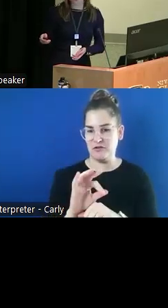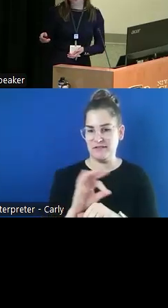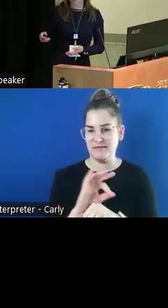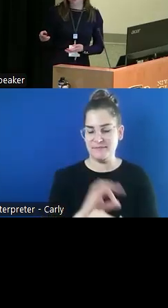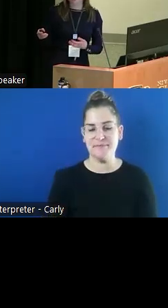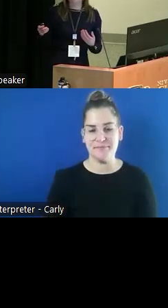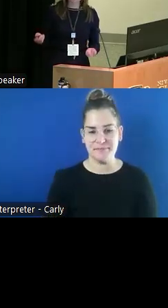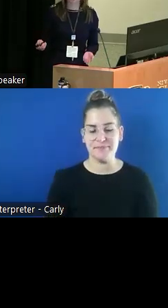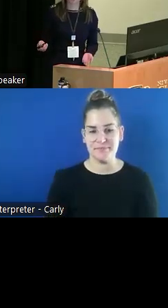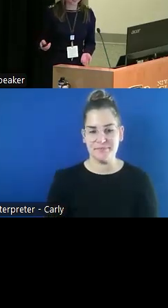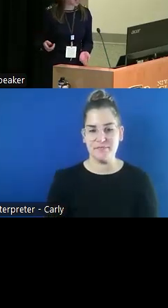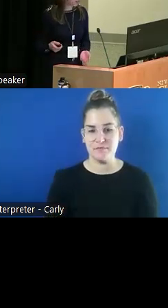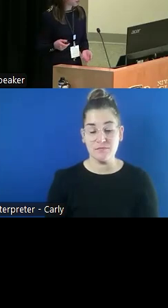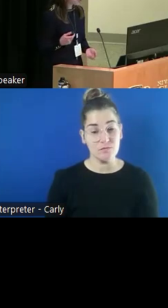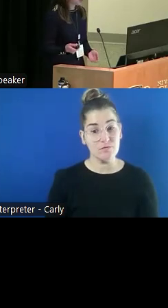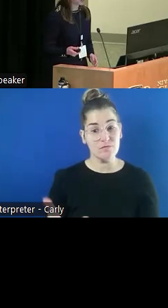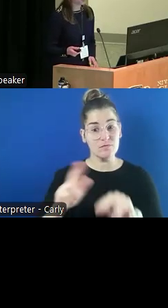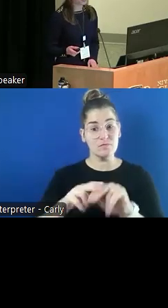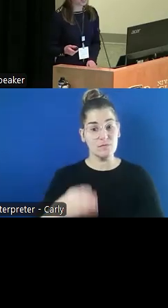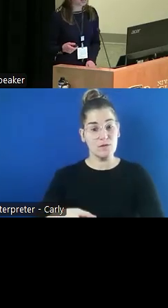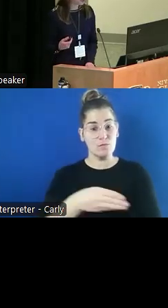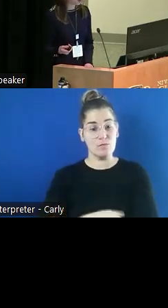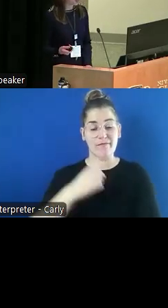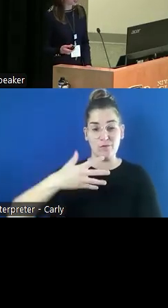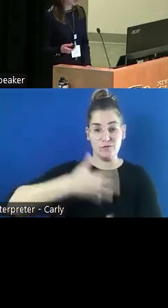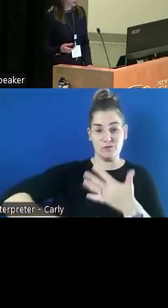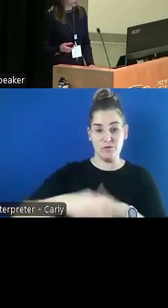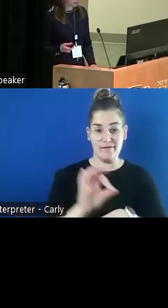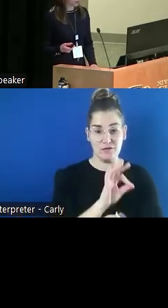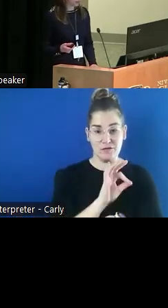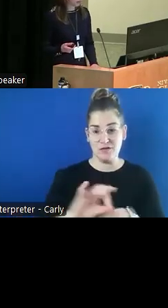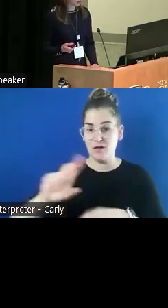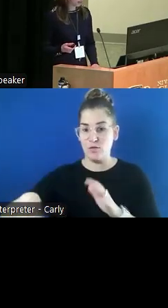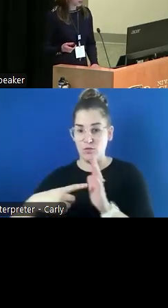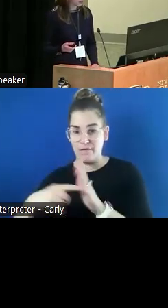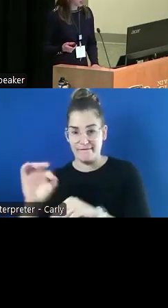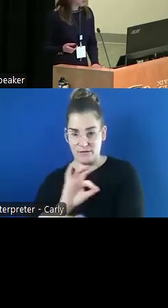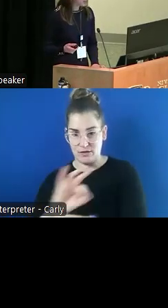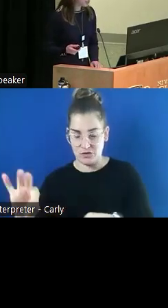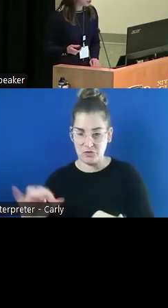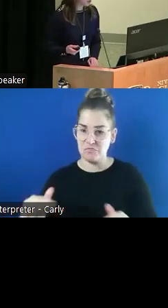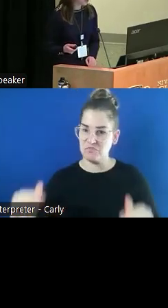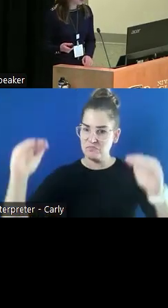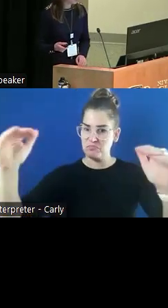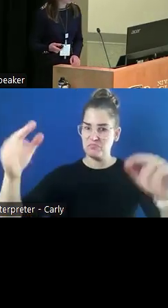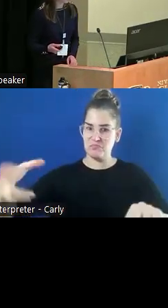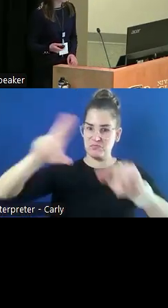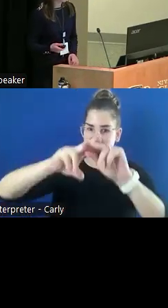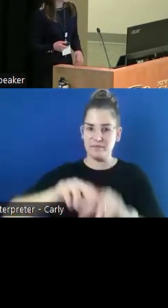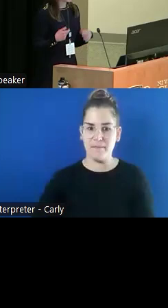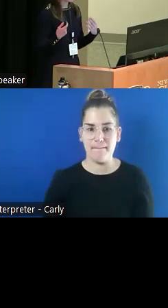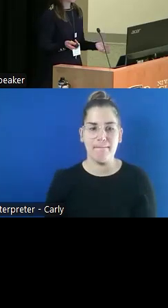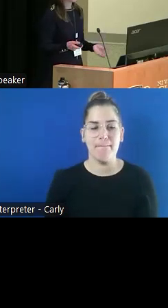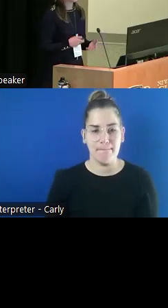there were improvements in social functioning and role functioning. And I want to share with you